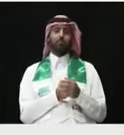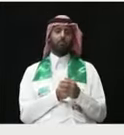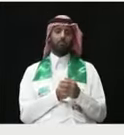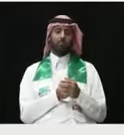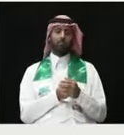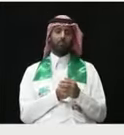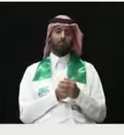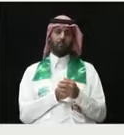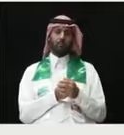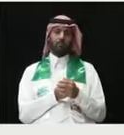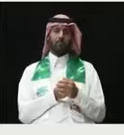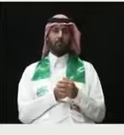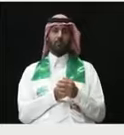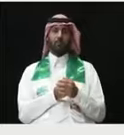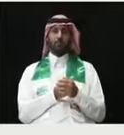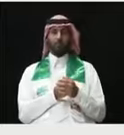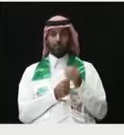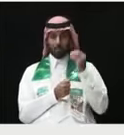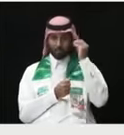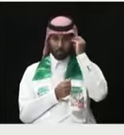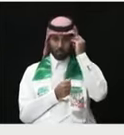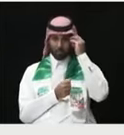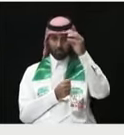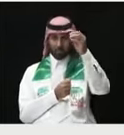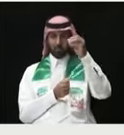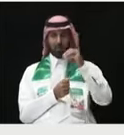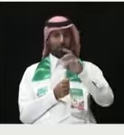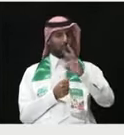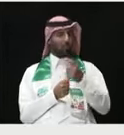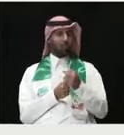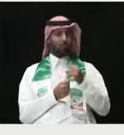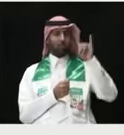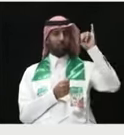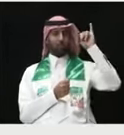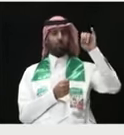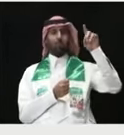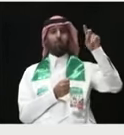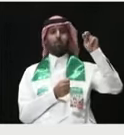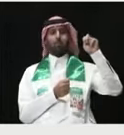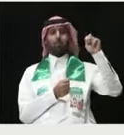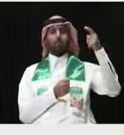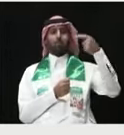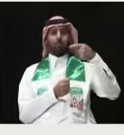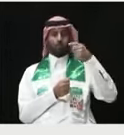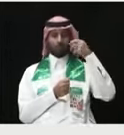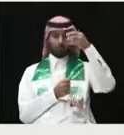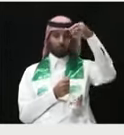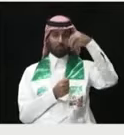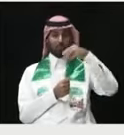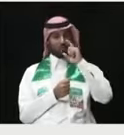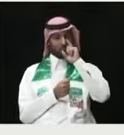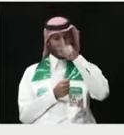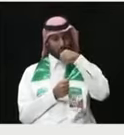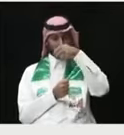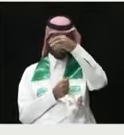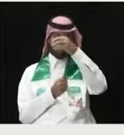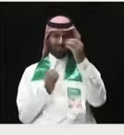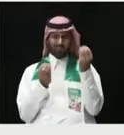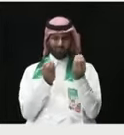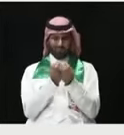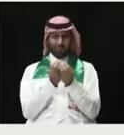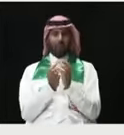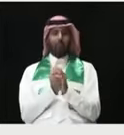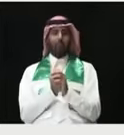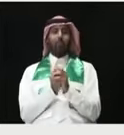So always, never forget to use an ing. It is an ing, something taking action. So these